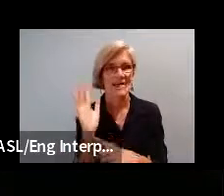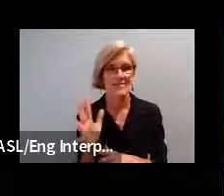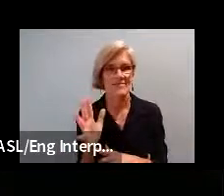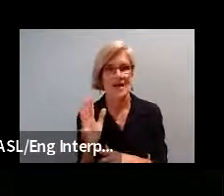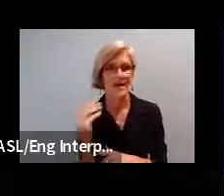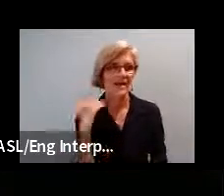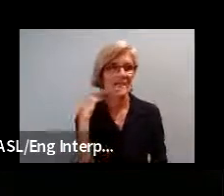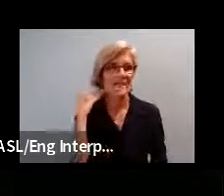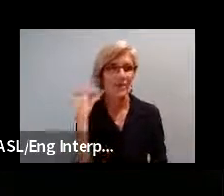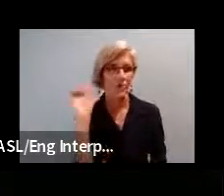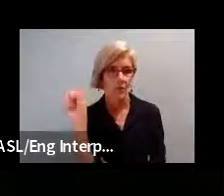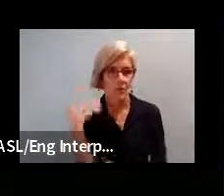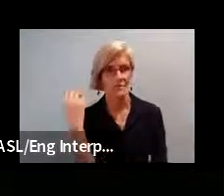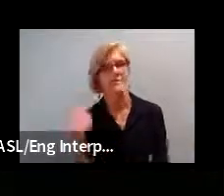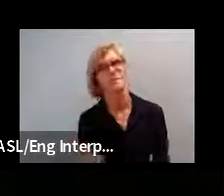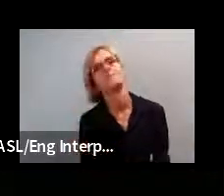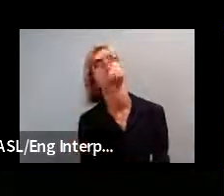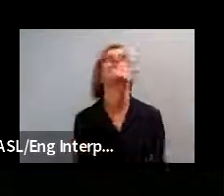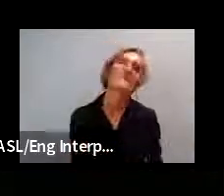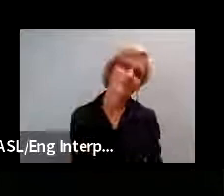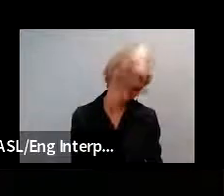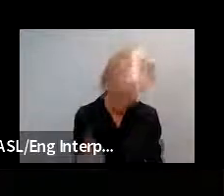rolls. 1,